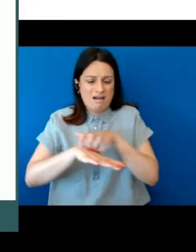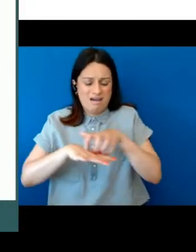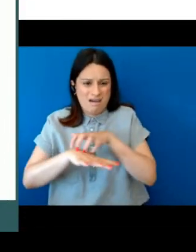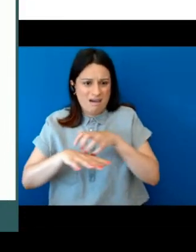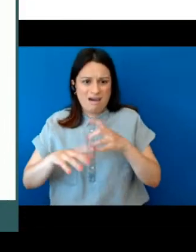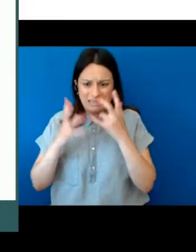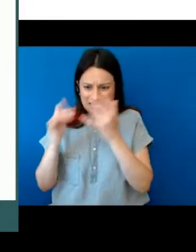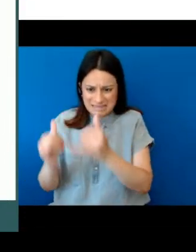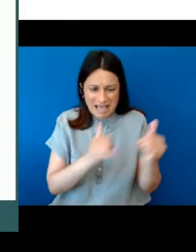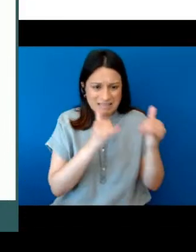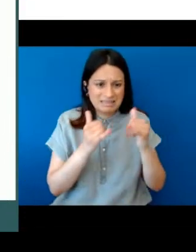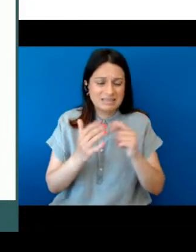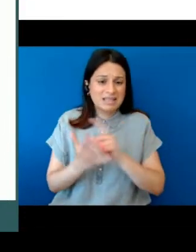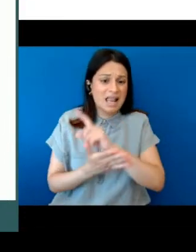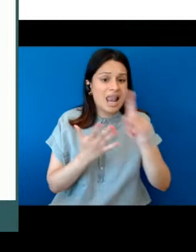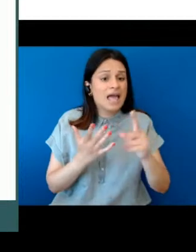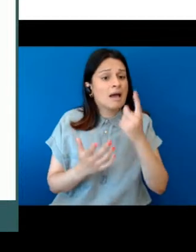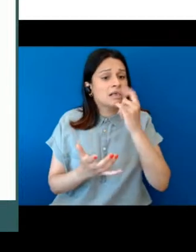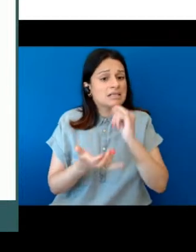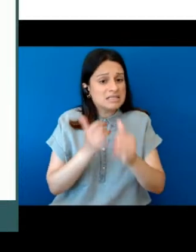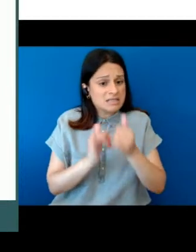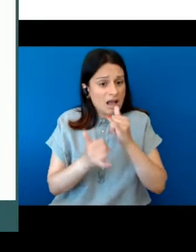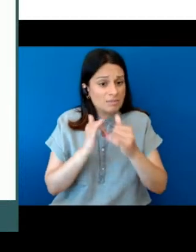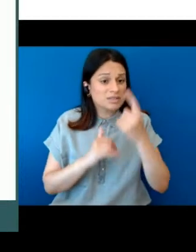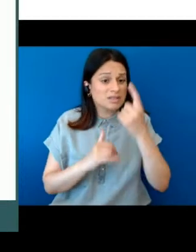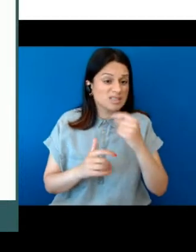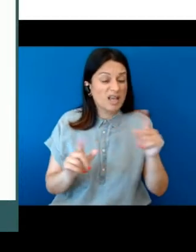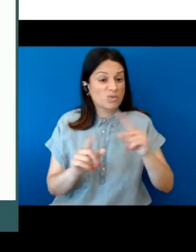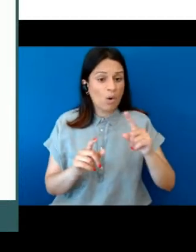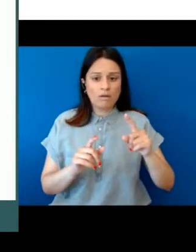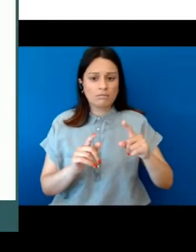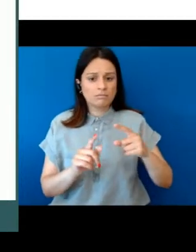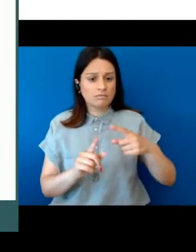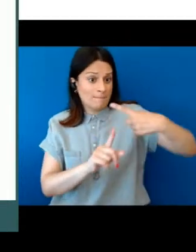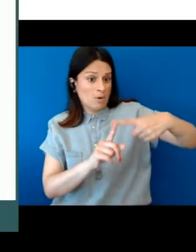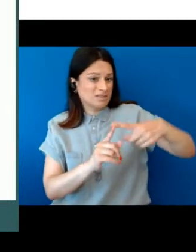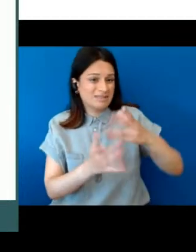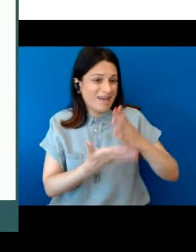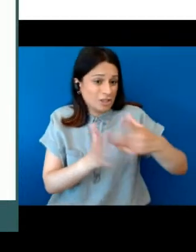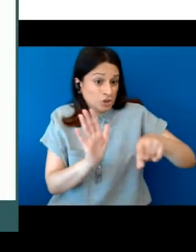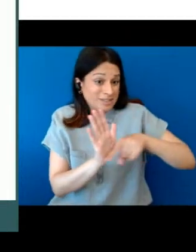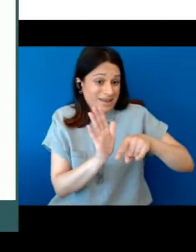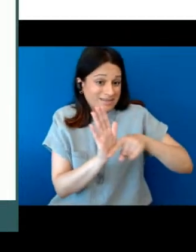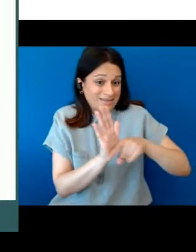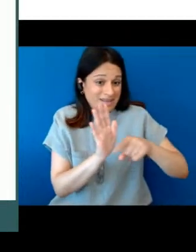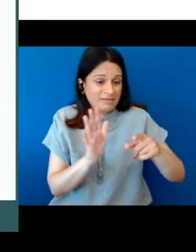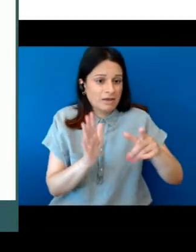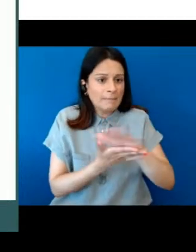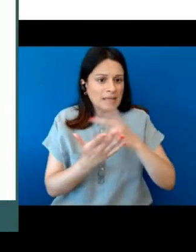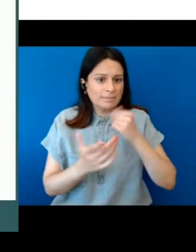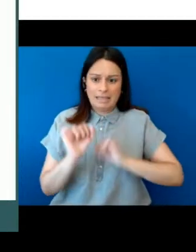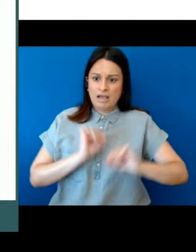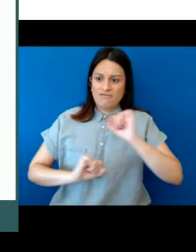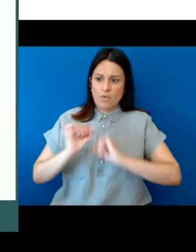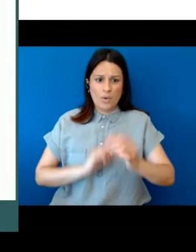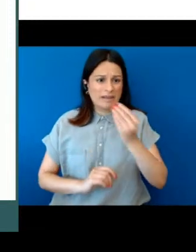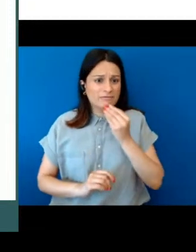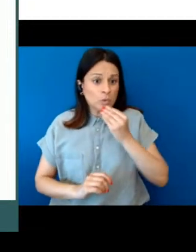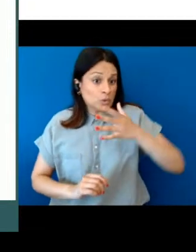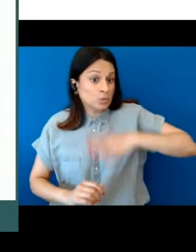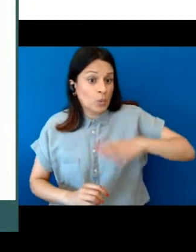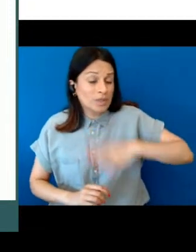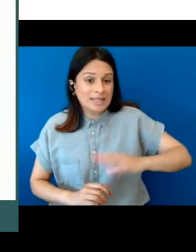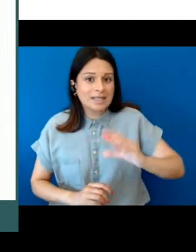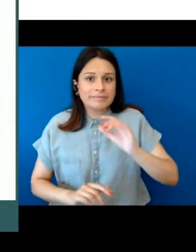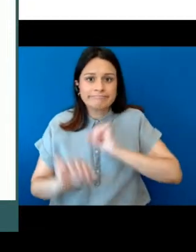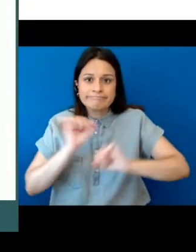false positive and cause needless avoidance of food. Sometimes patients are told to